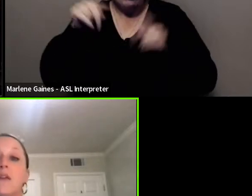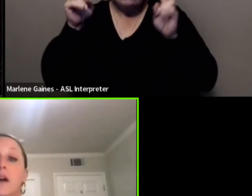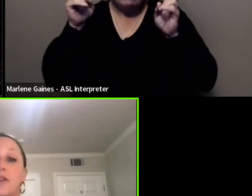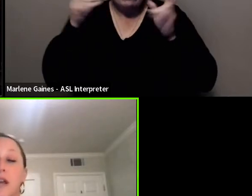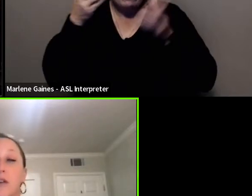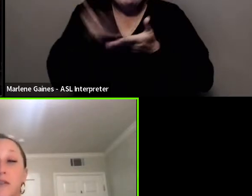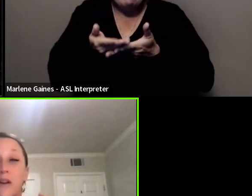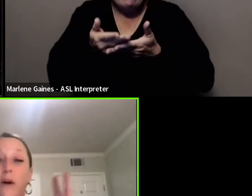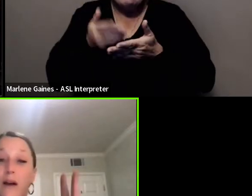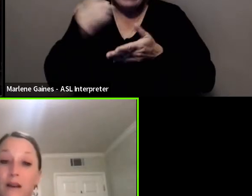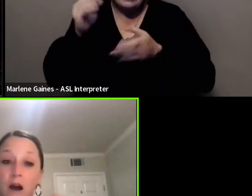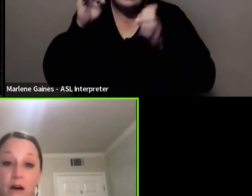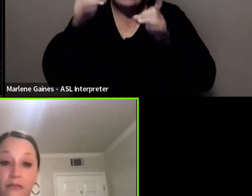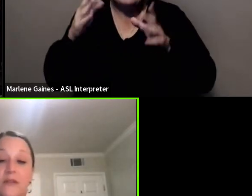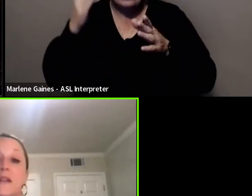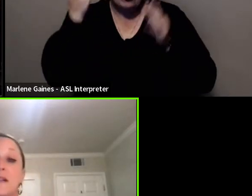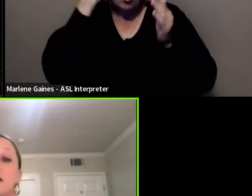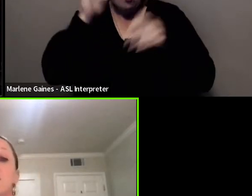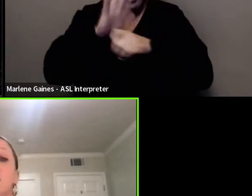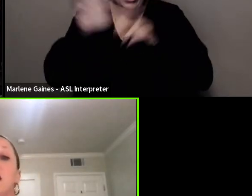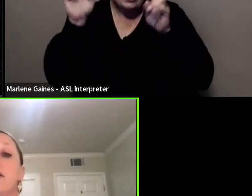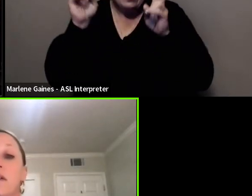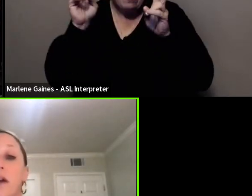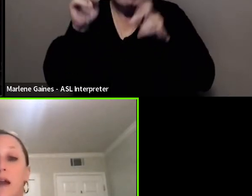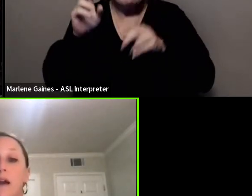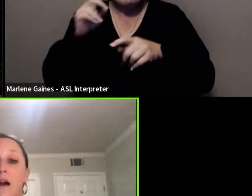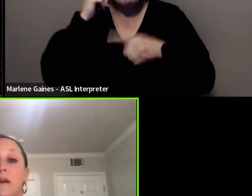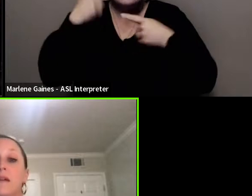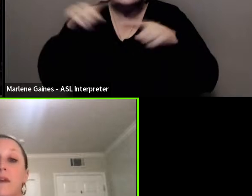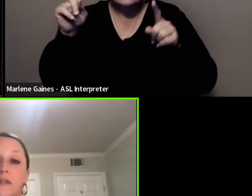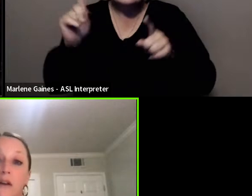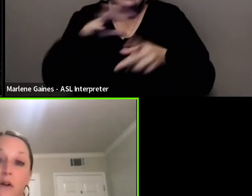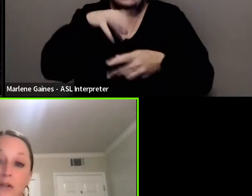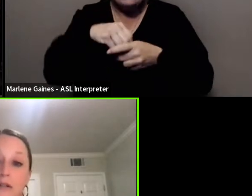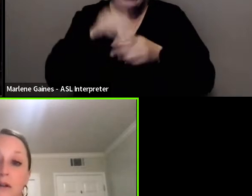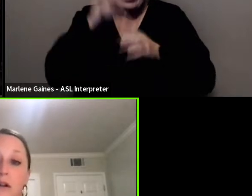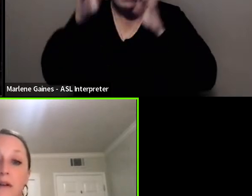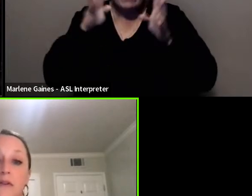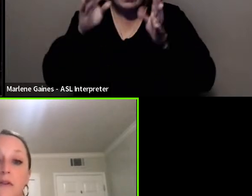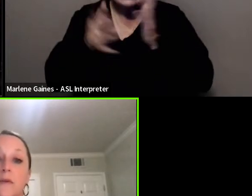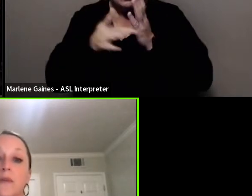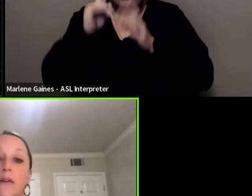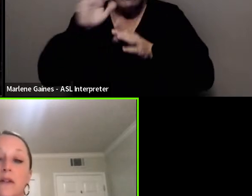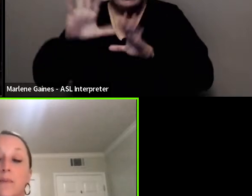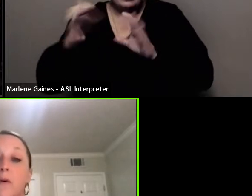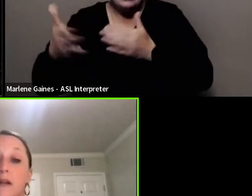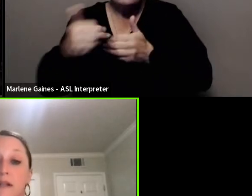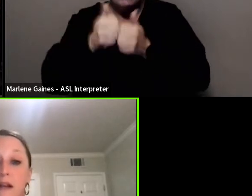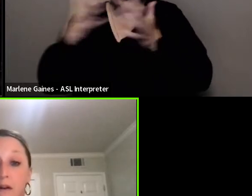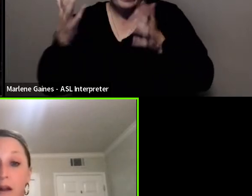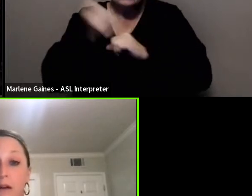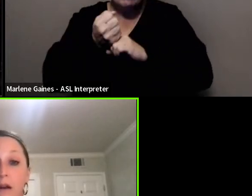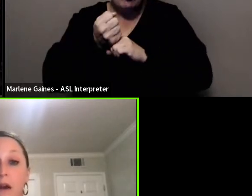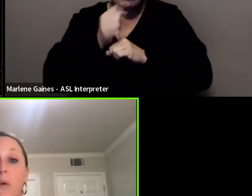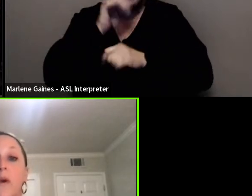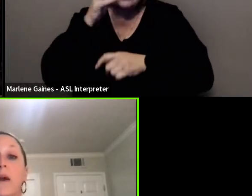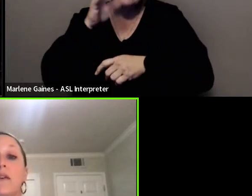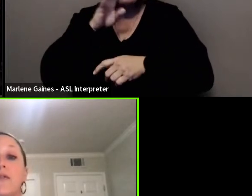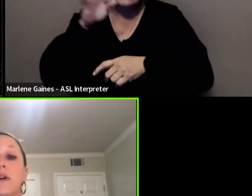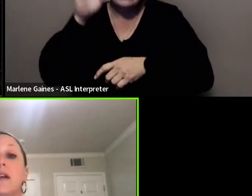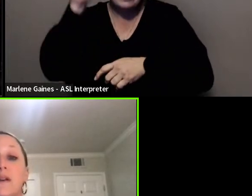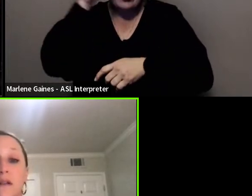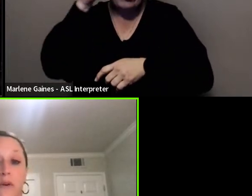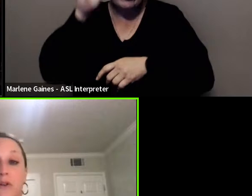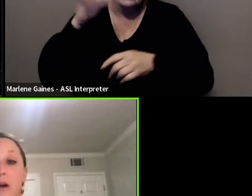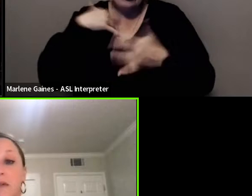there and that our educators know enough to successfully integrate innovative technology into their classrooms without support is ignorant. We